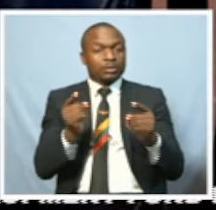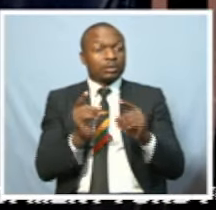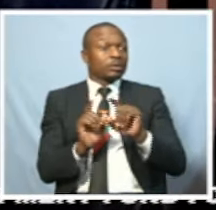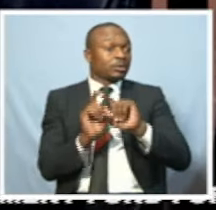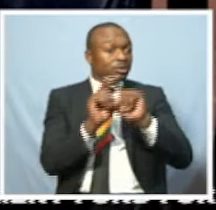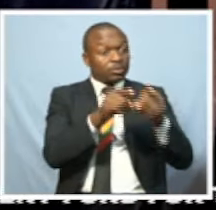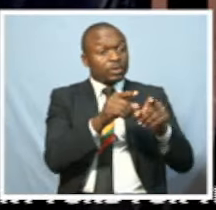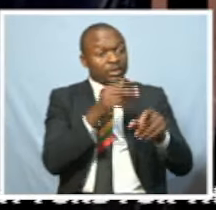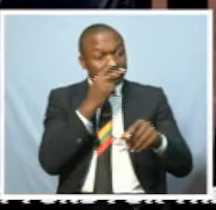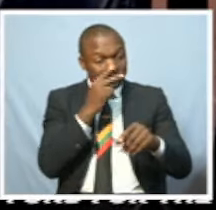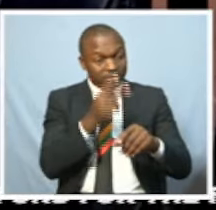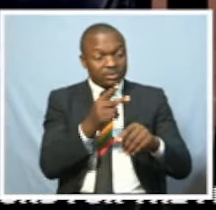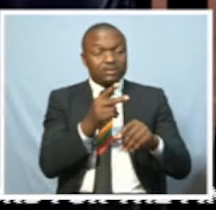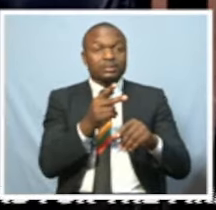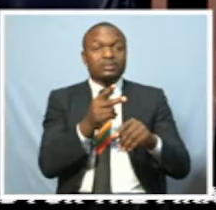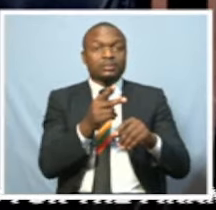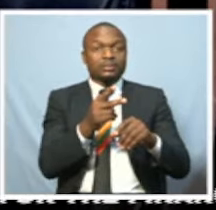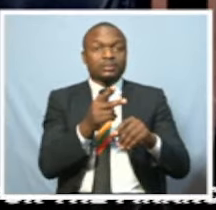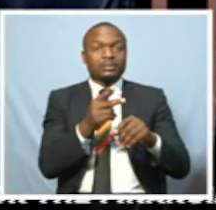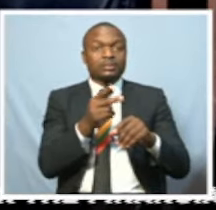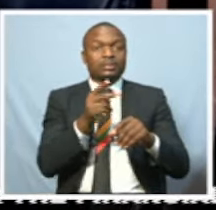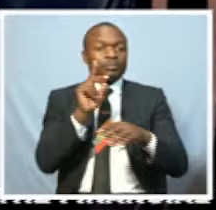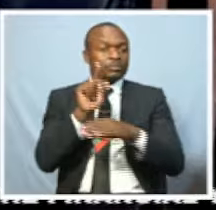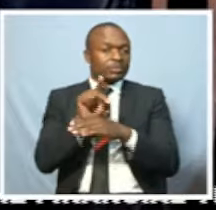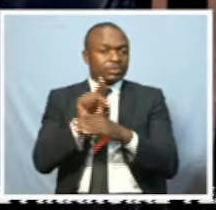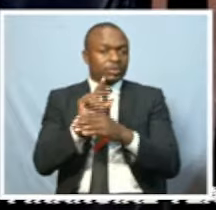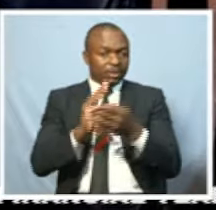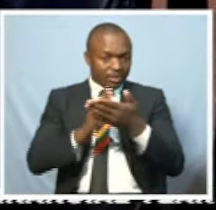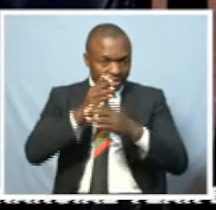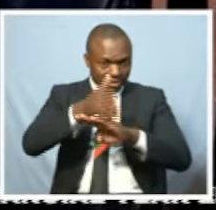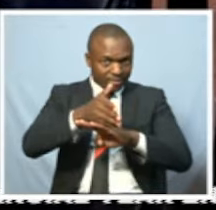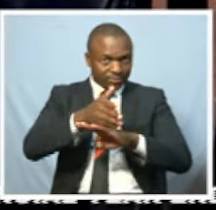see the structure after the